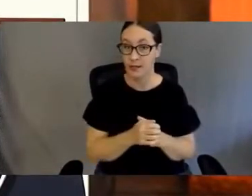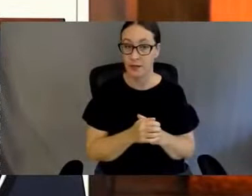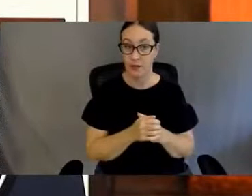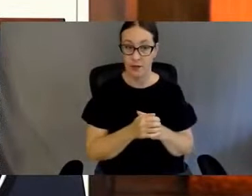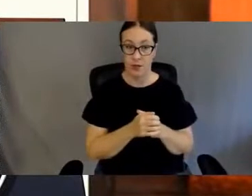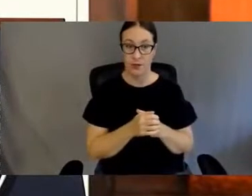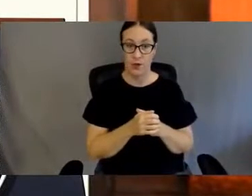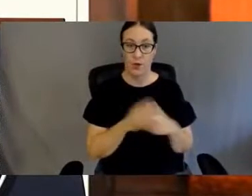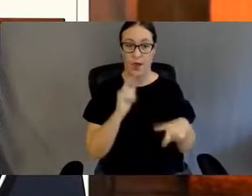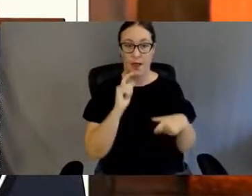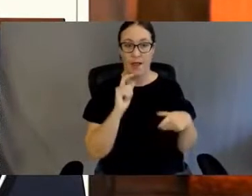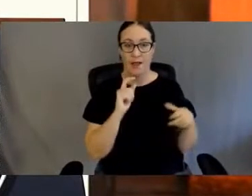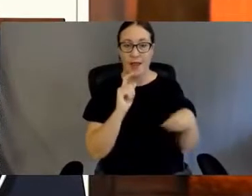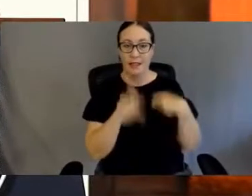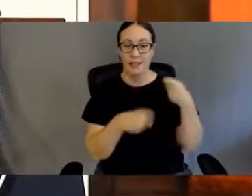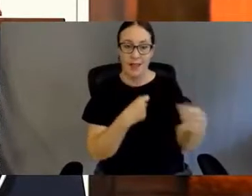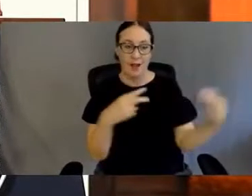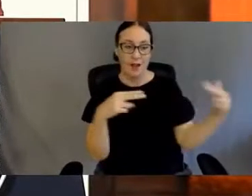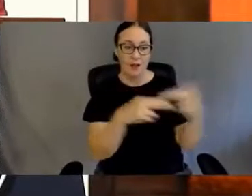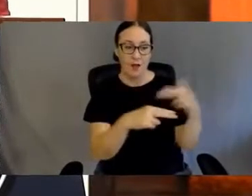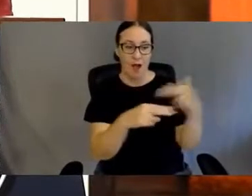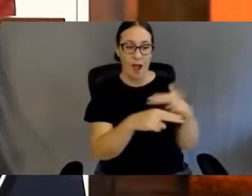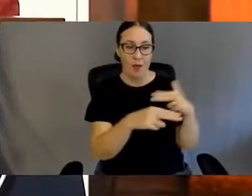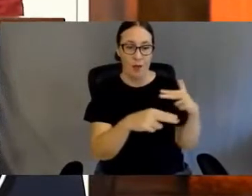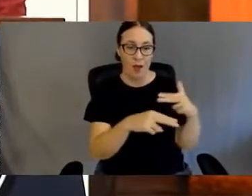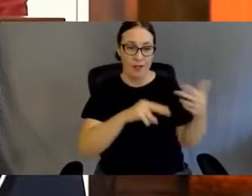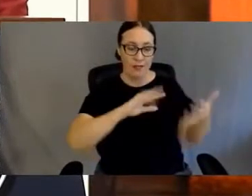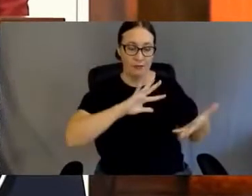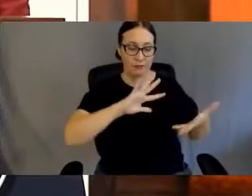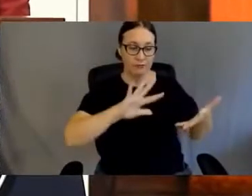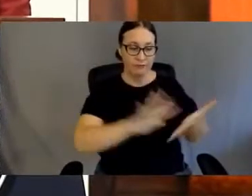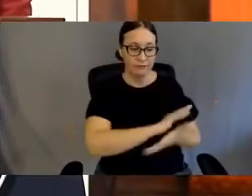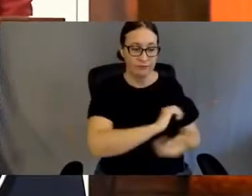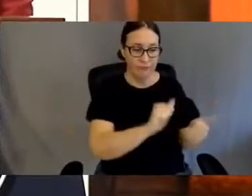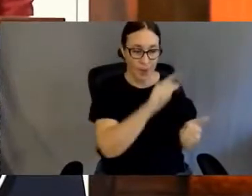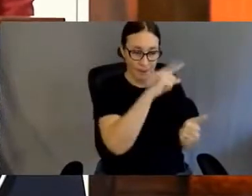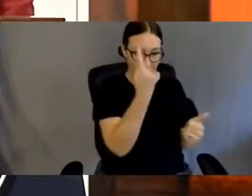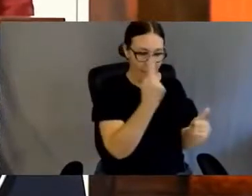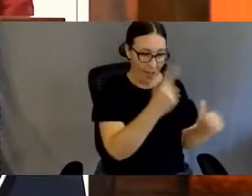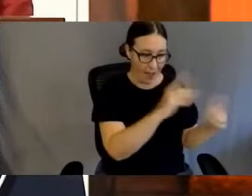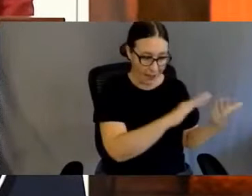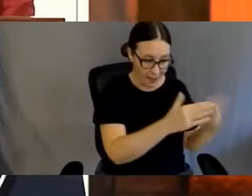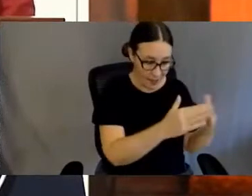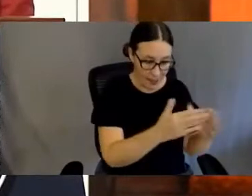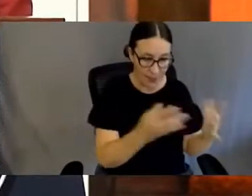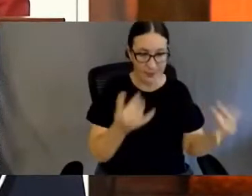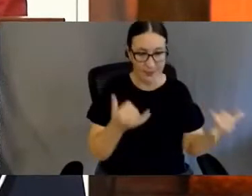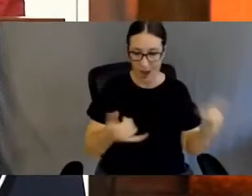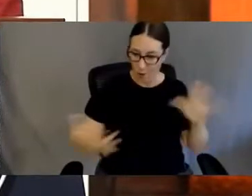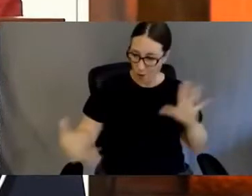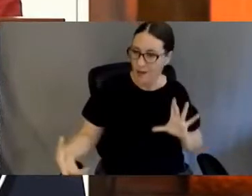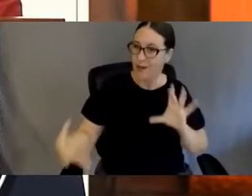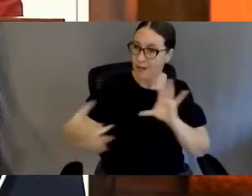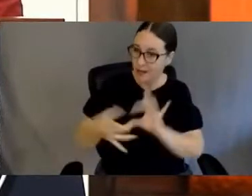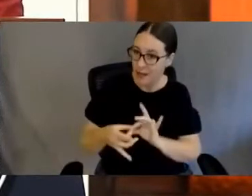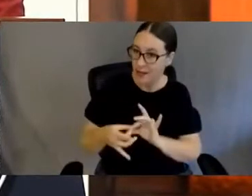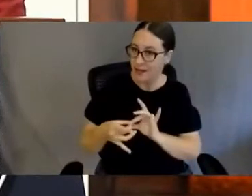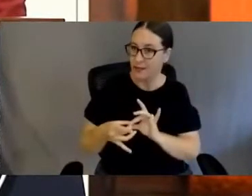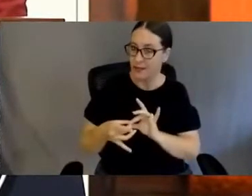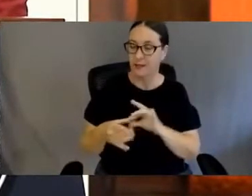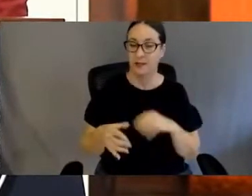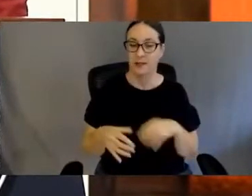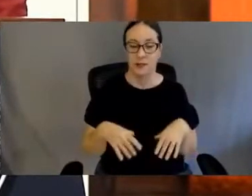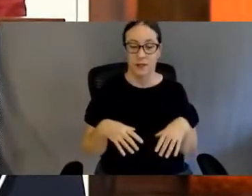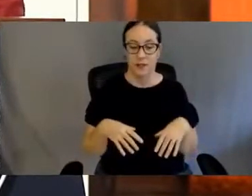Black neighborhoods, we're reconnecting communities and closing the digital divide. Instead of jobs going to a